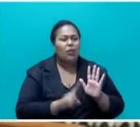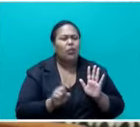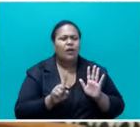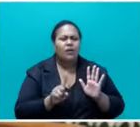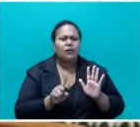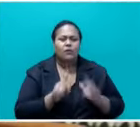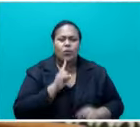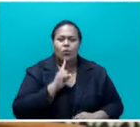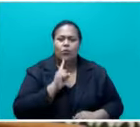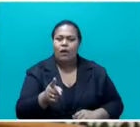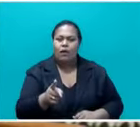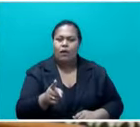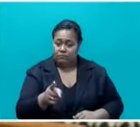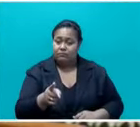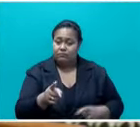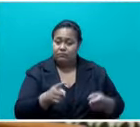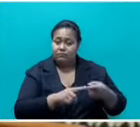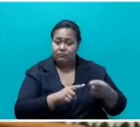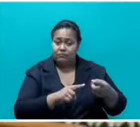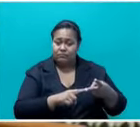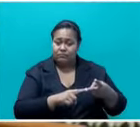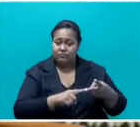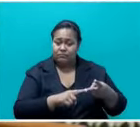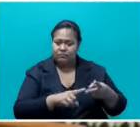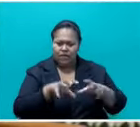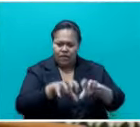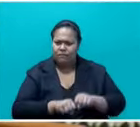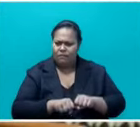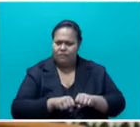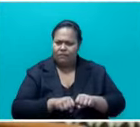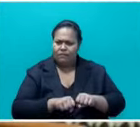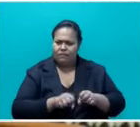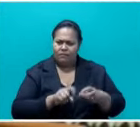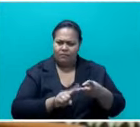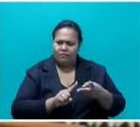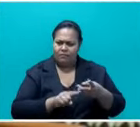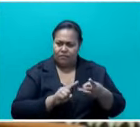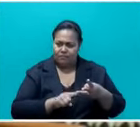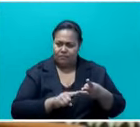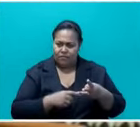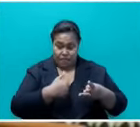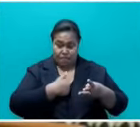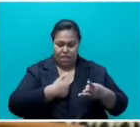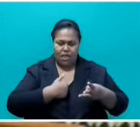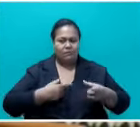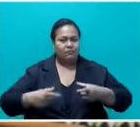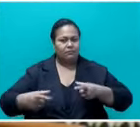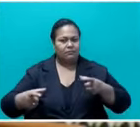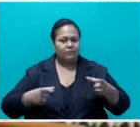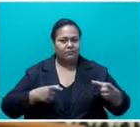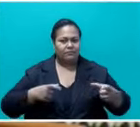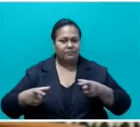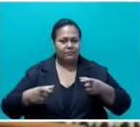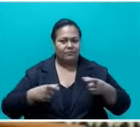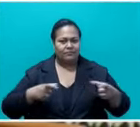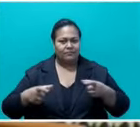dictatorship, pseudo-democracy, and my way or the highway approach in governance to